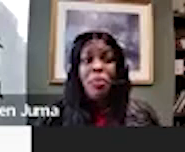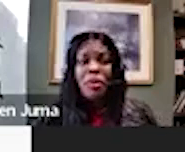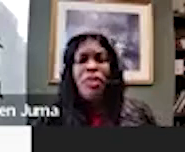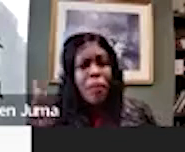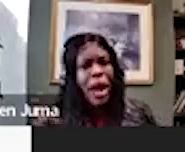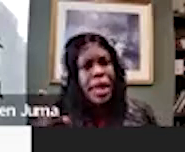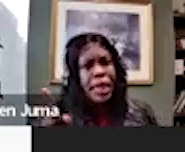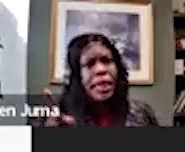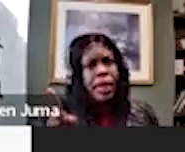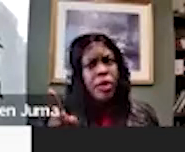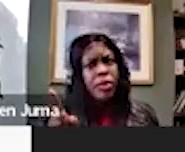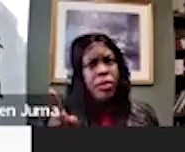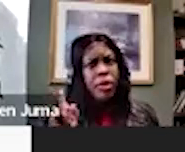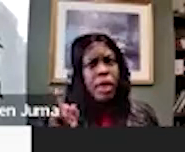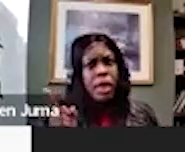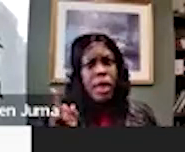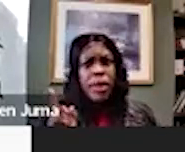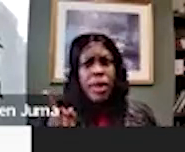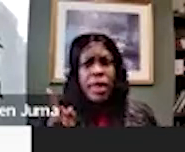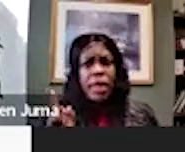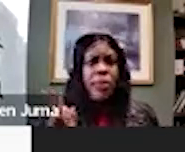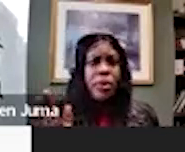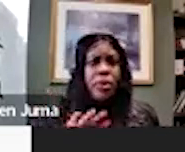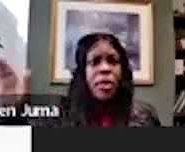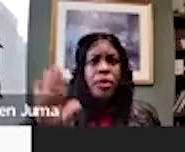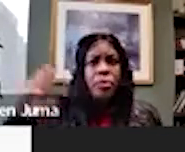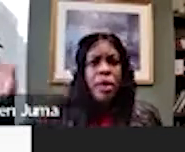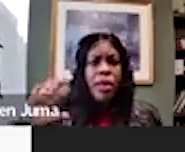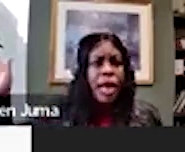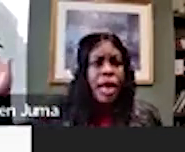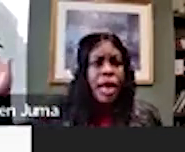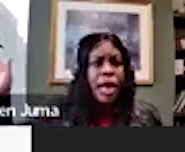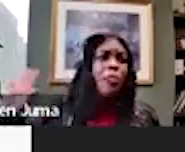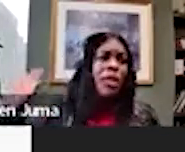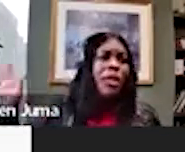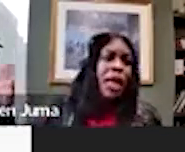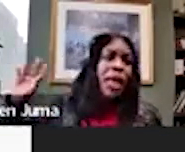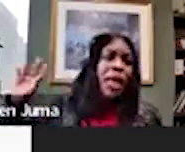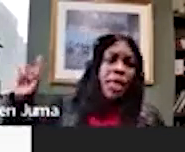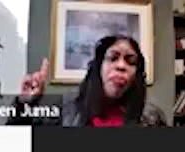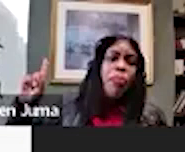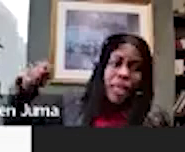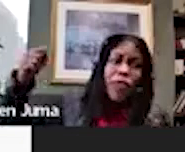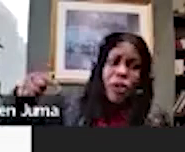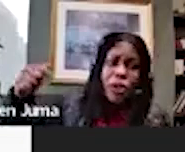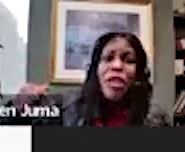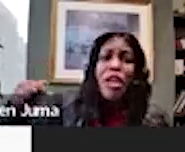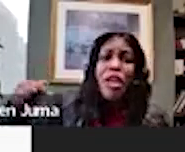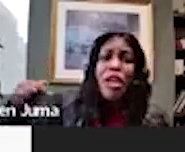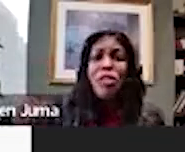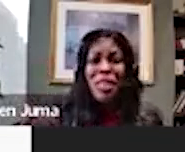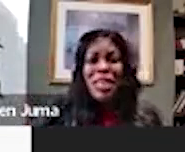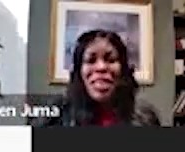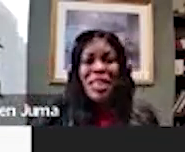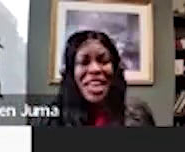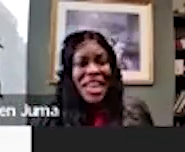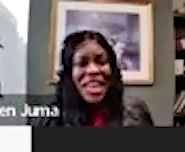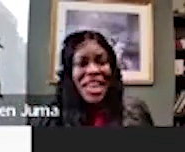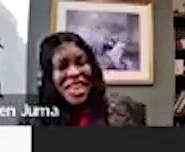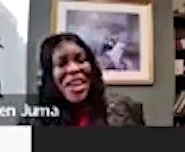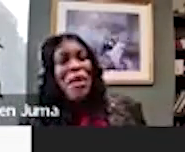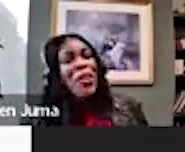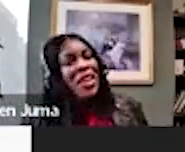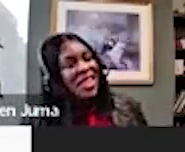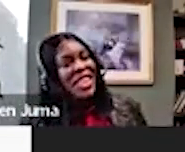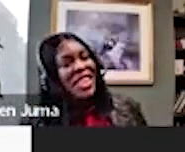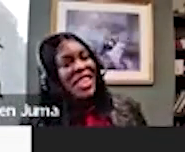relationship, not the one night stand though. Don't declare the one night stand. We don't want to know about that, please. But if you're looking to be